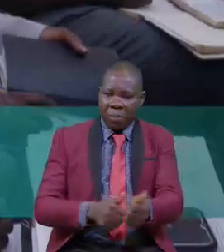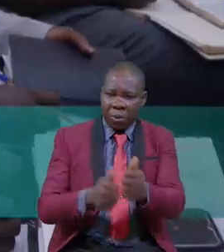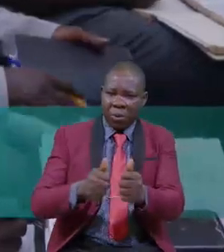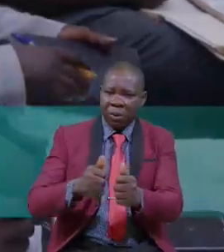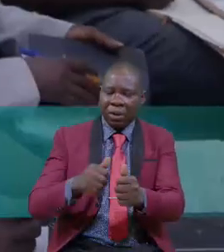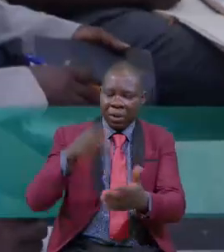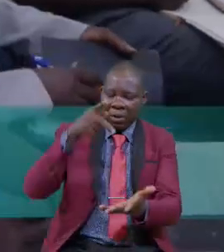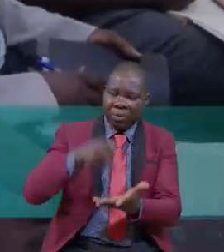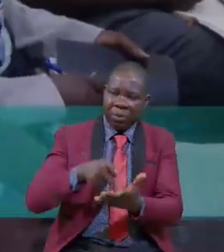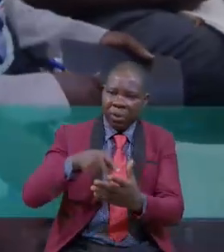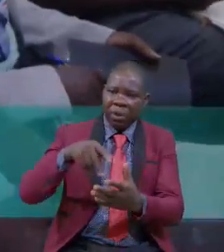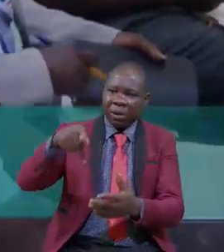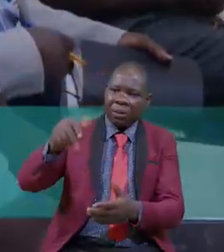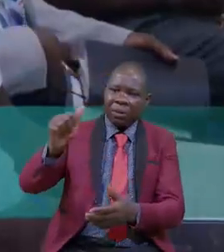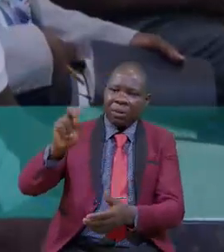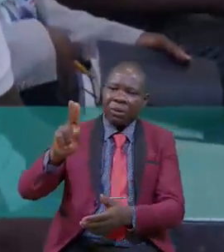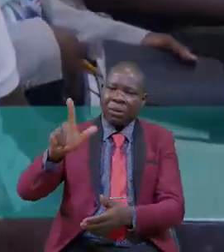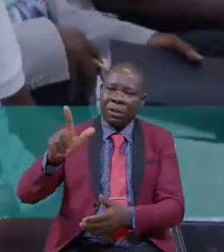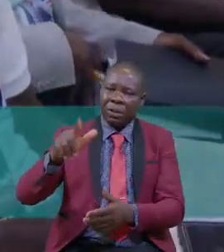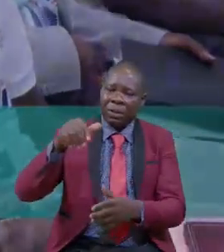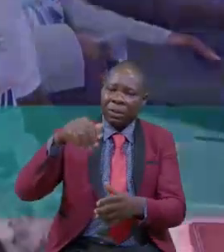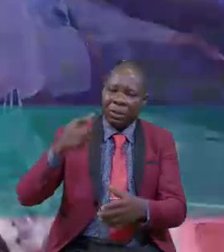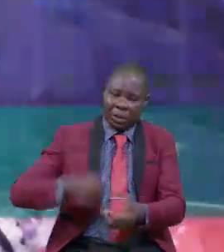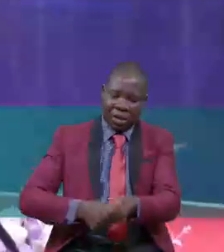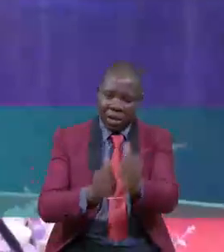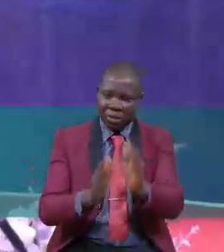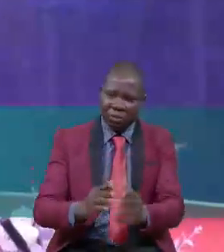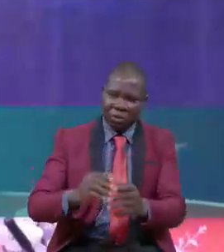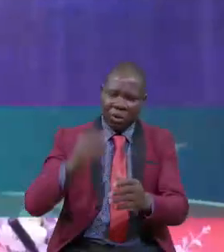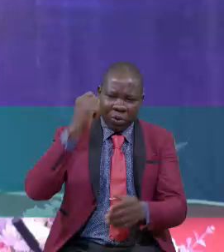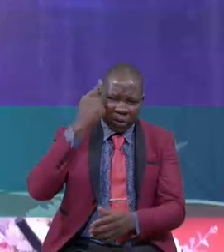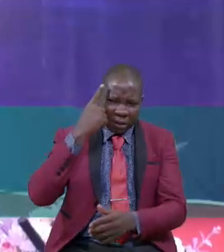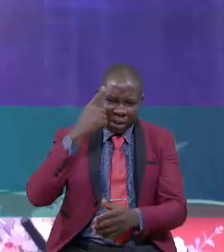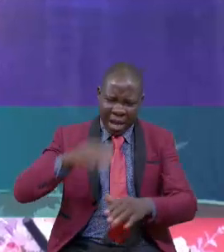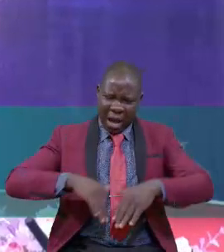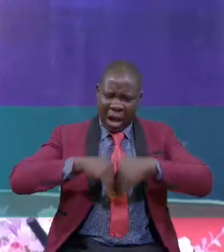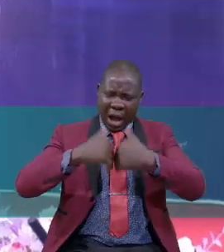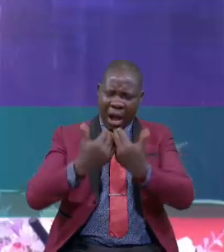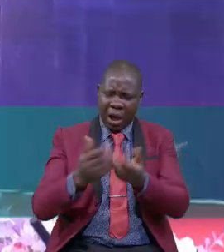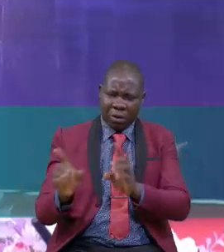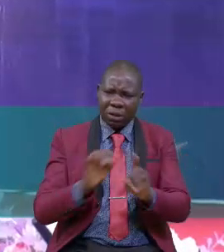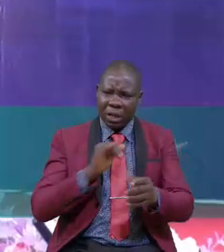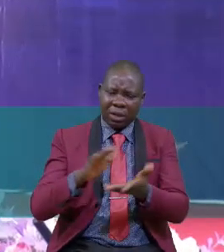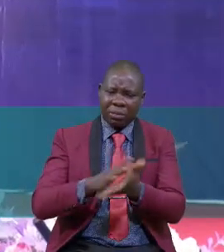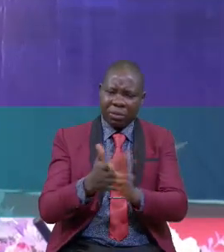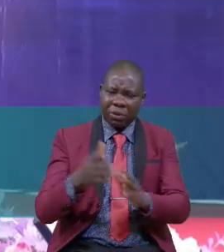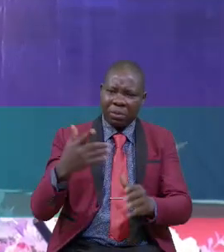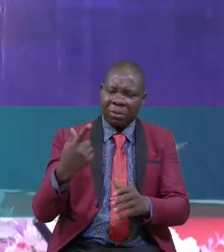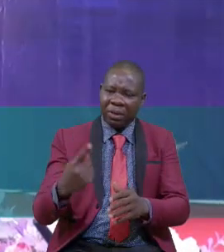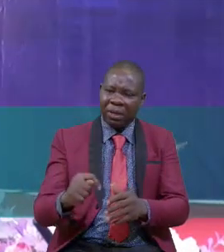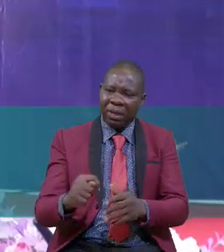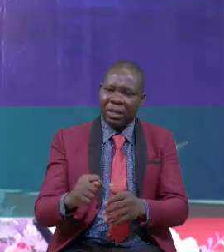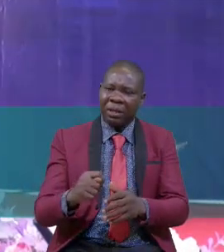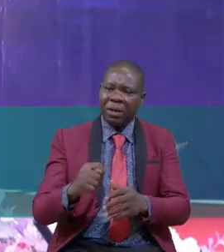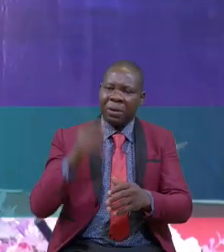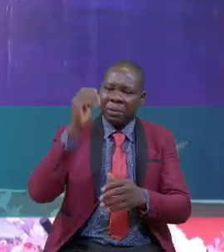a persecutor? How could I become an instructor when I was an injurious person?